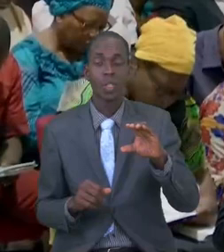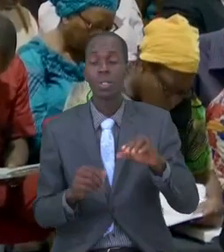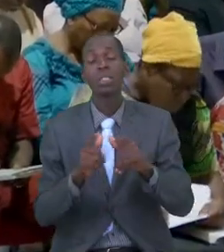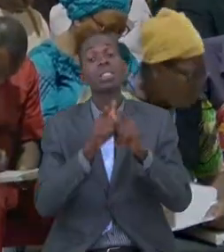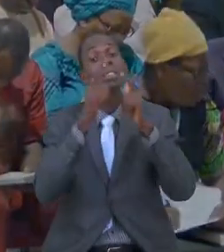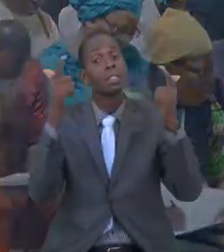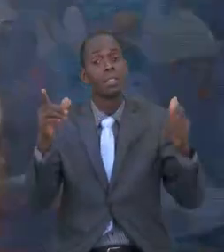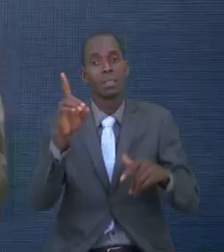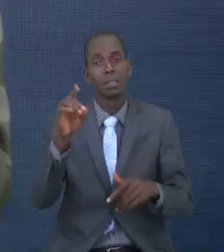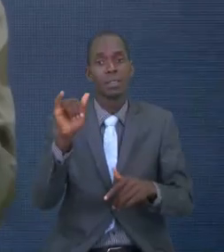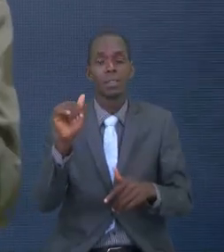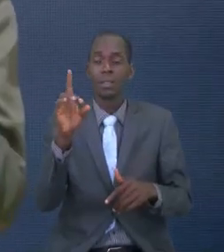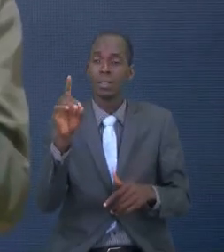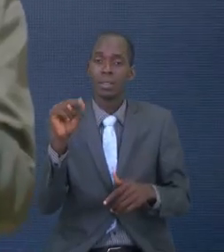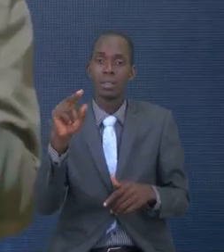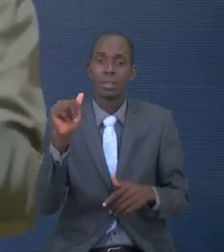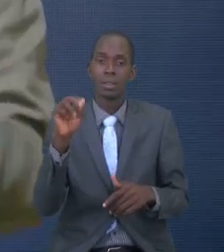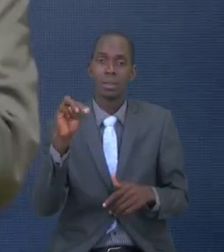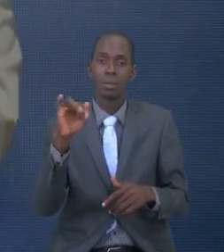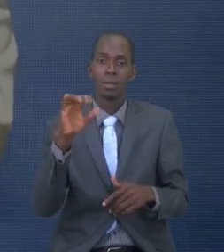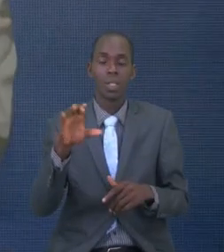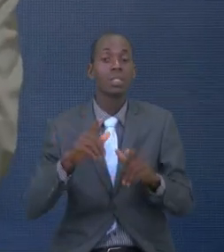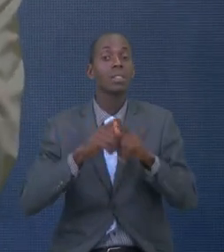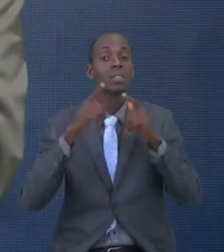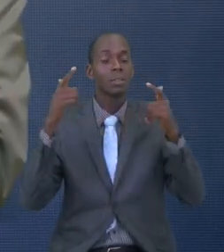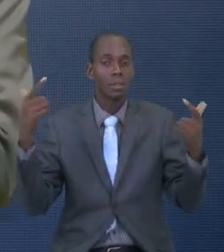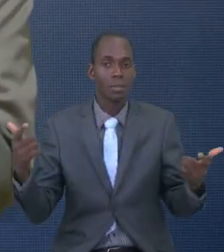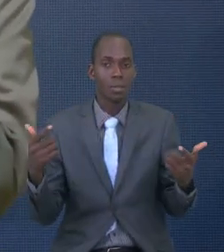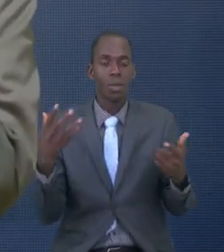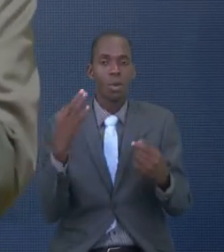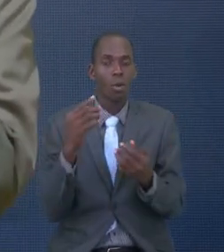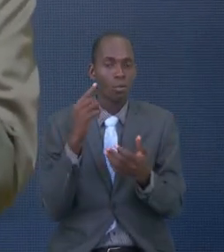Dynamic demonstration of notable